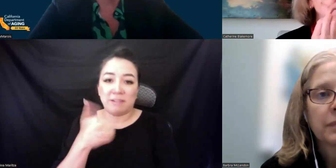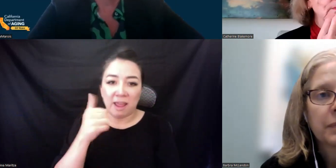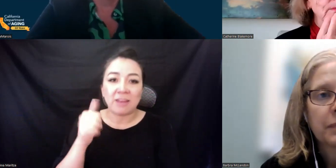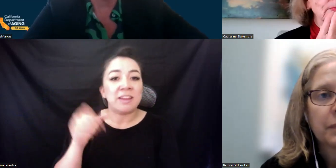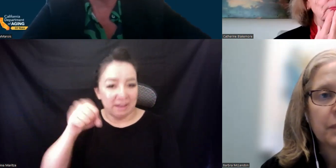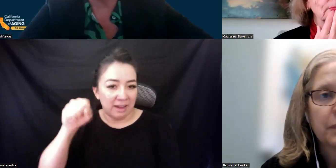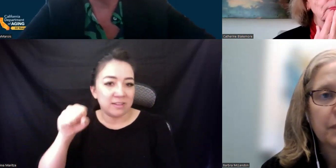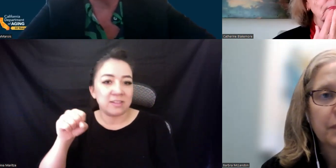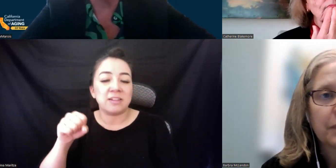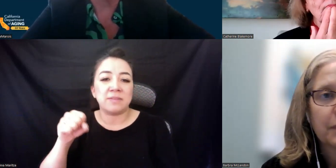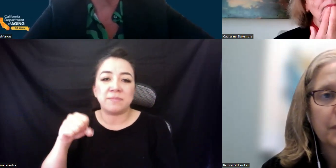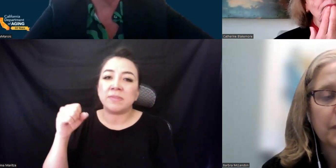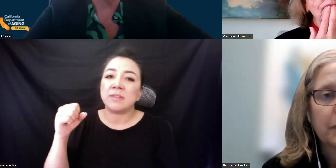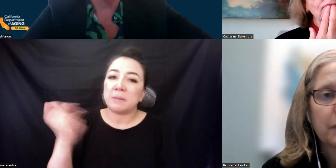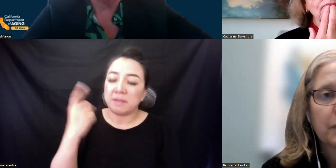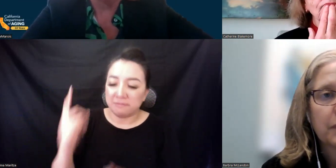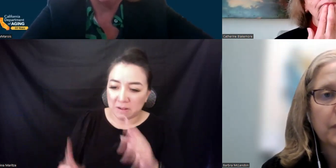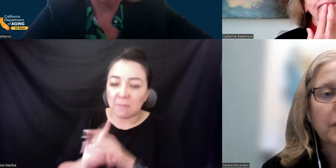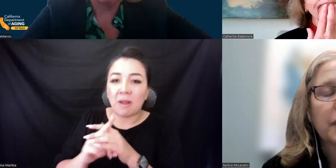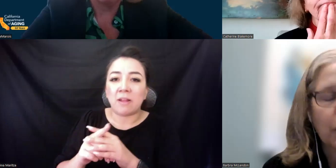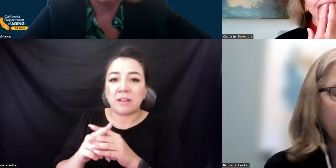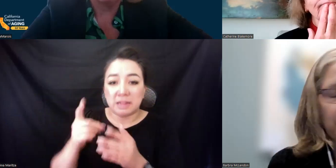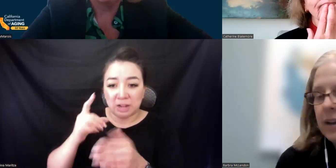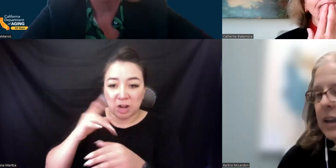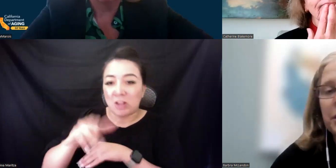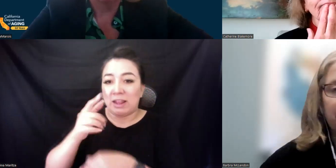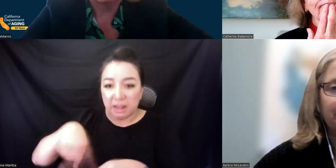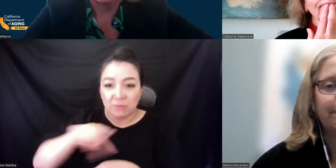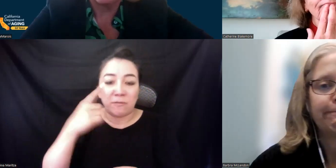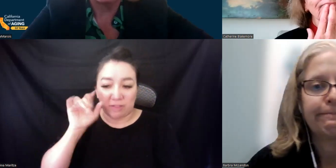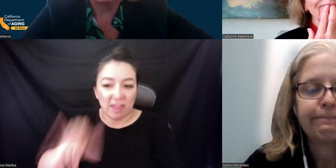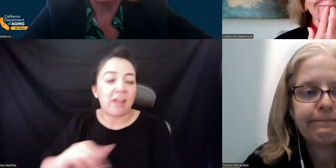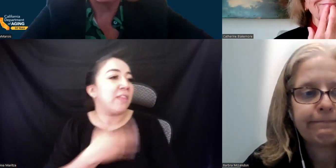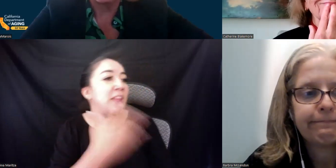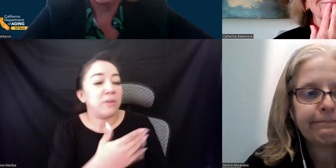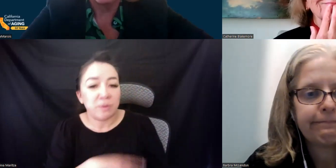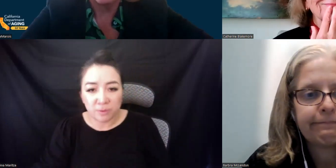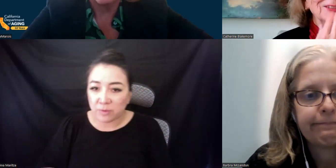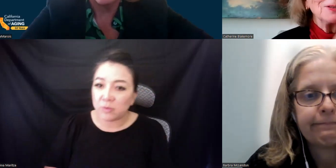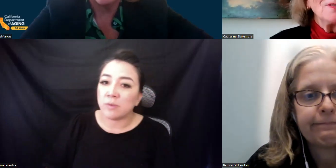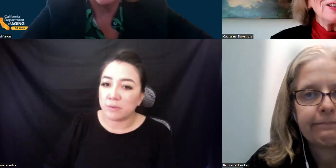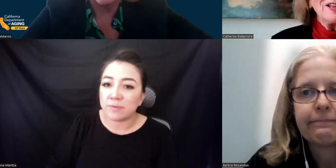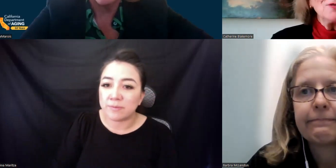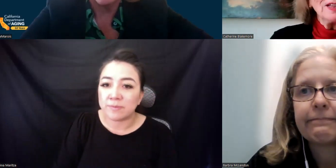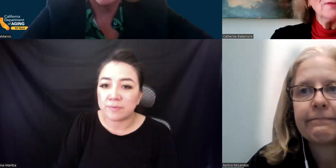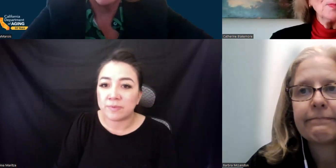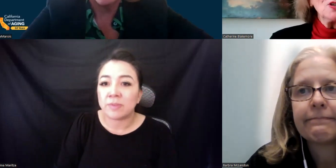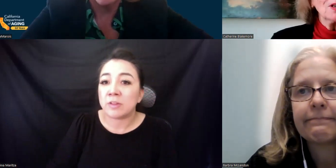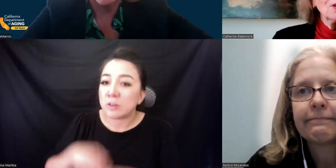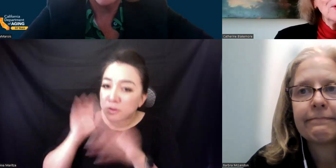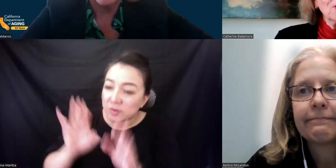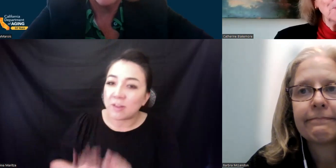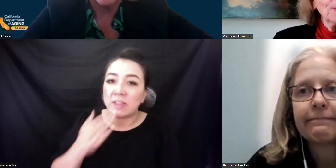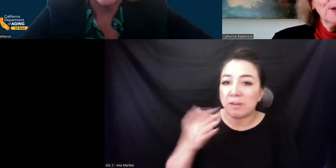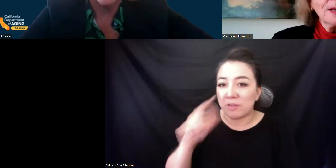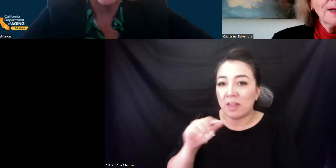something could come out as early as next week on that. Okay, great. Thank you. Yep. Terrific. Thanks for that information and